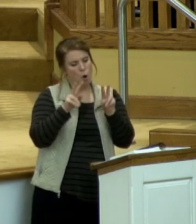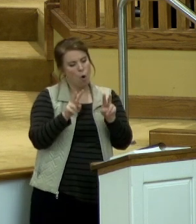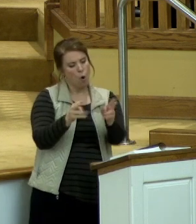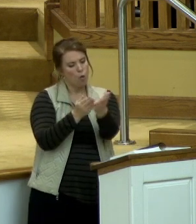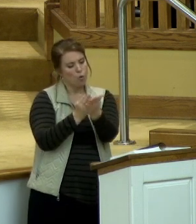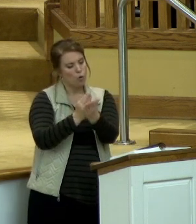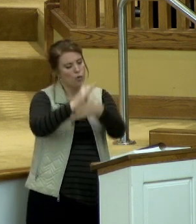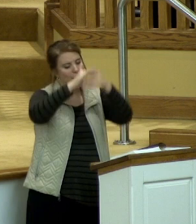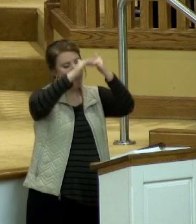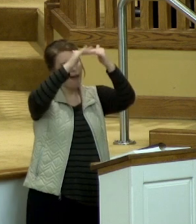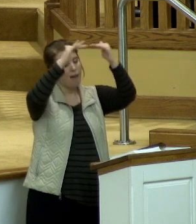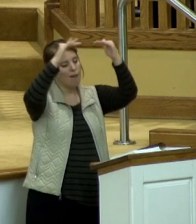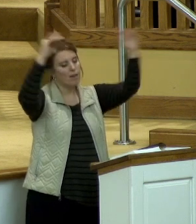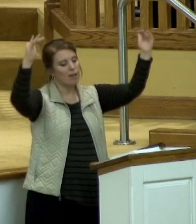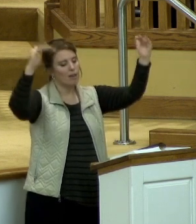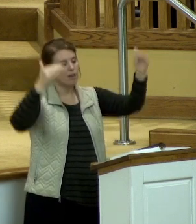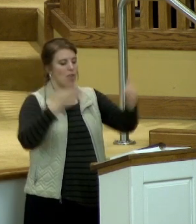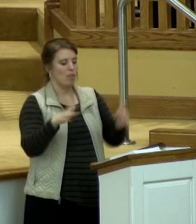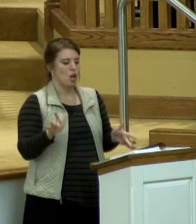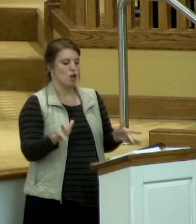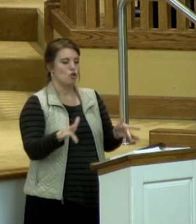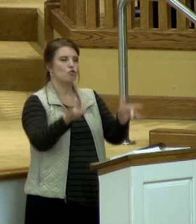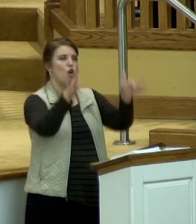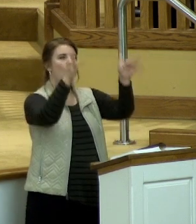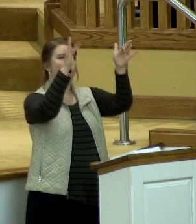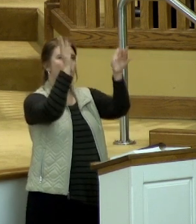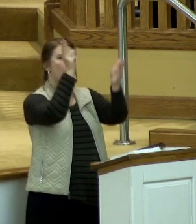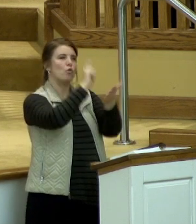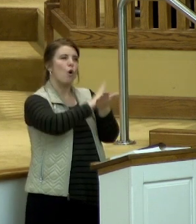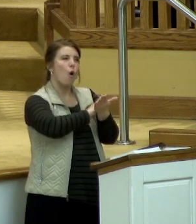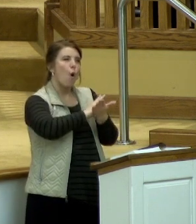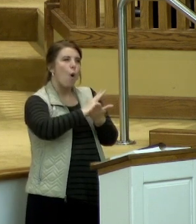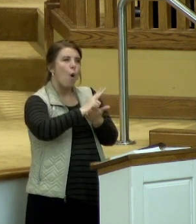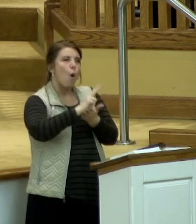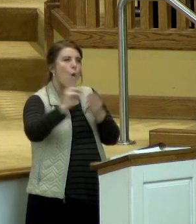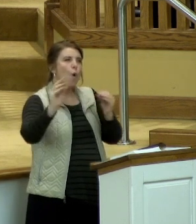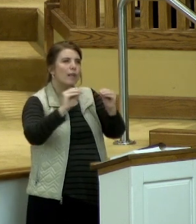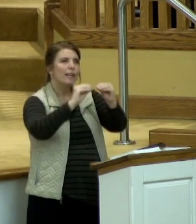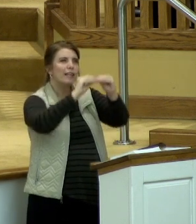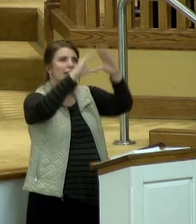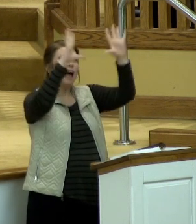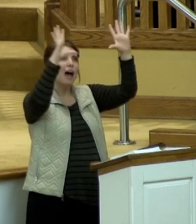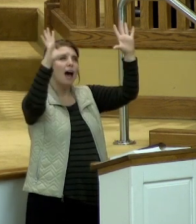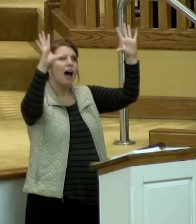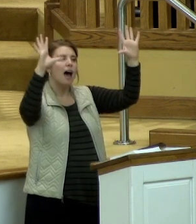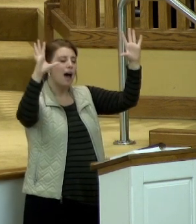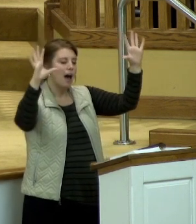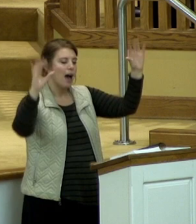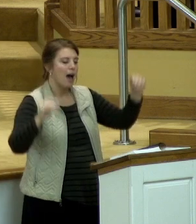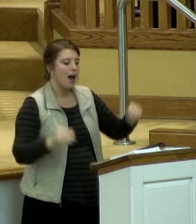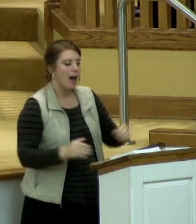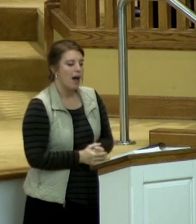behold, throughout the heaven, there showed a holy